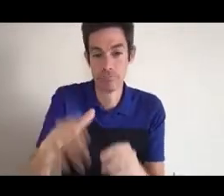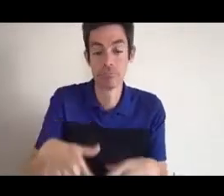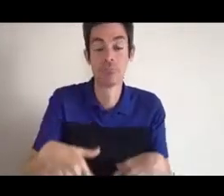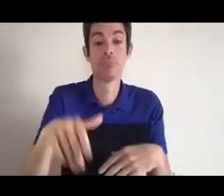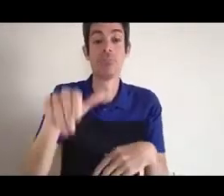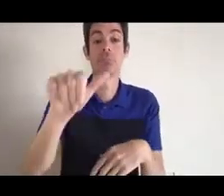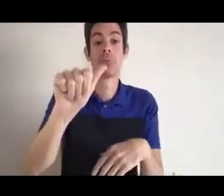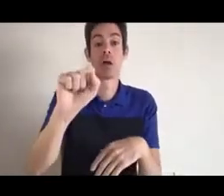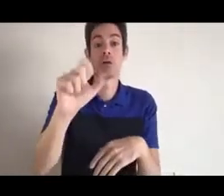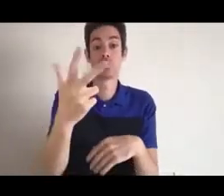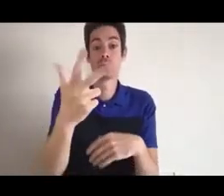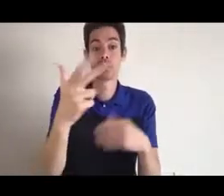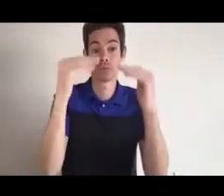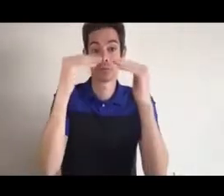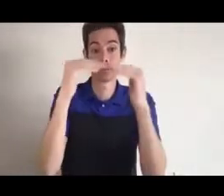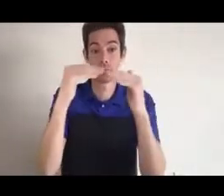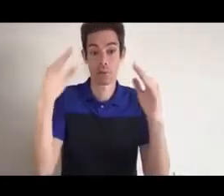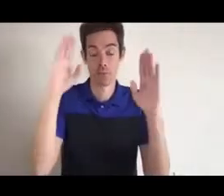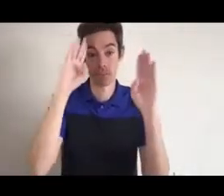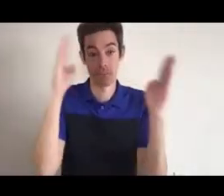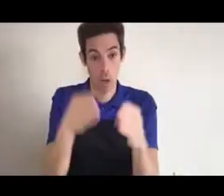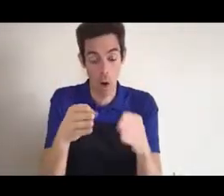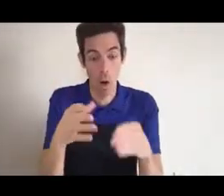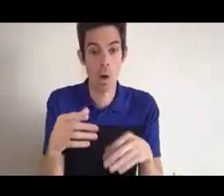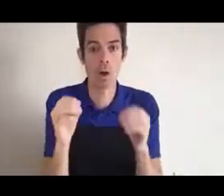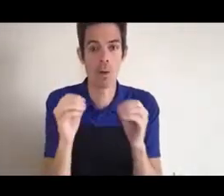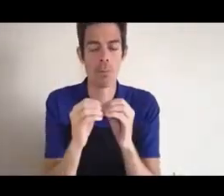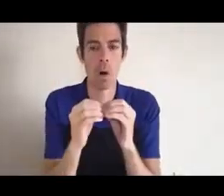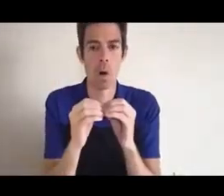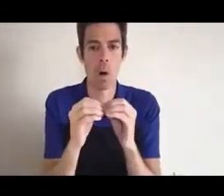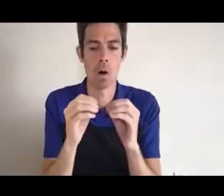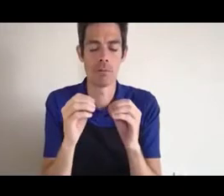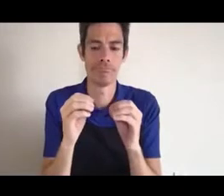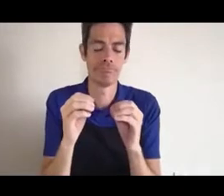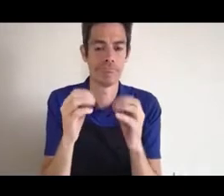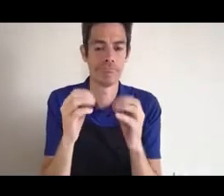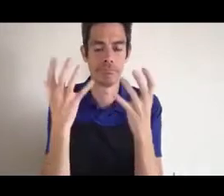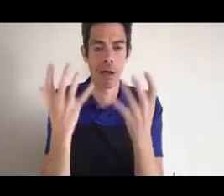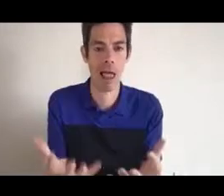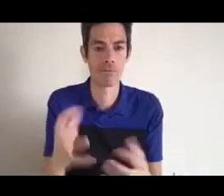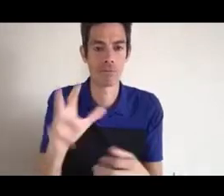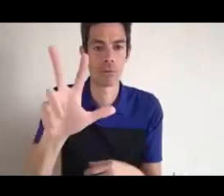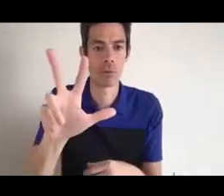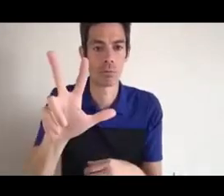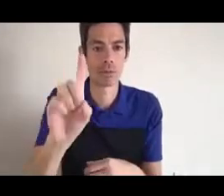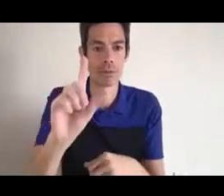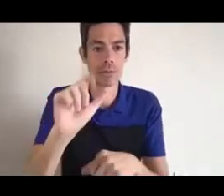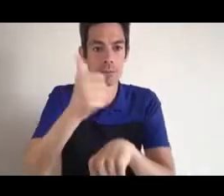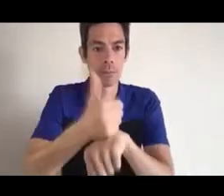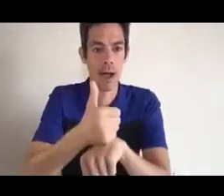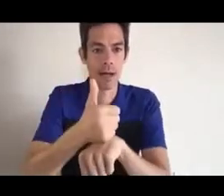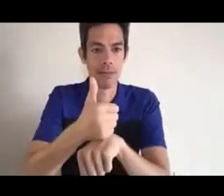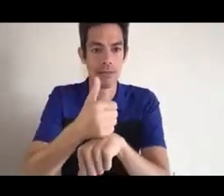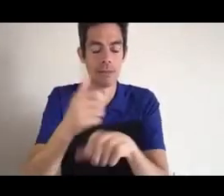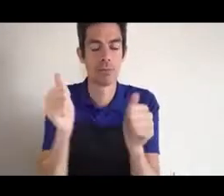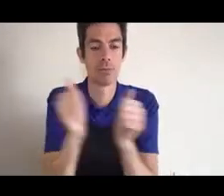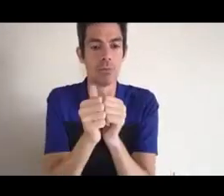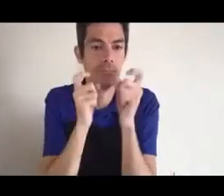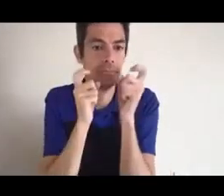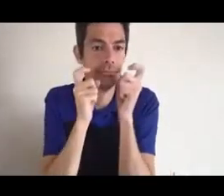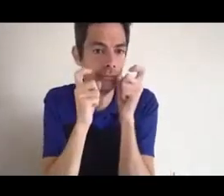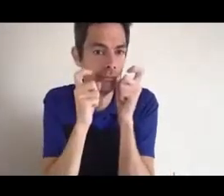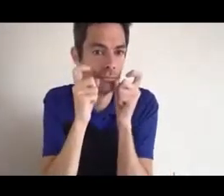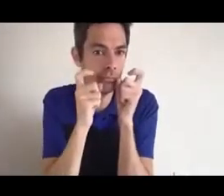how to move things around in ASL. Level 3 focuses more on kind of the